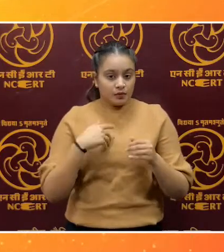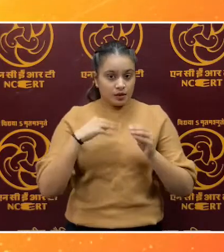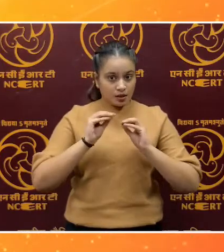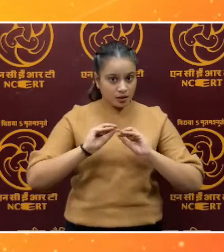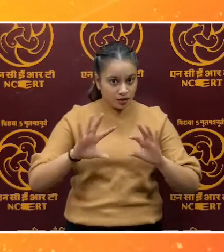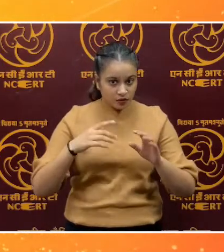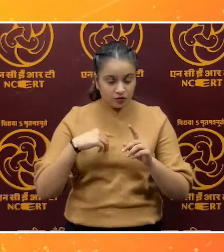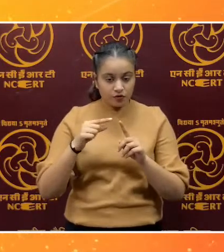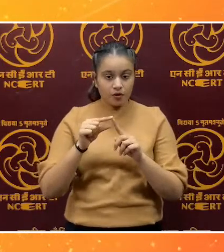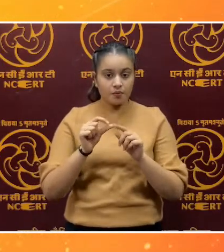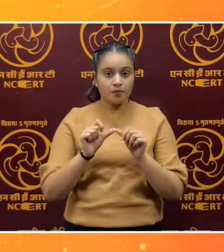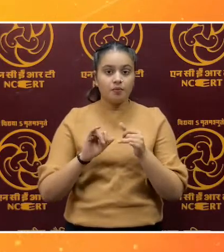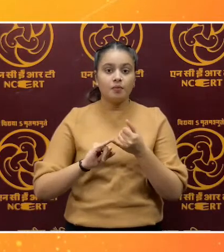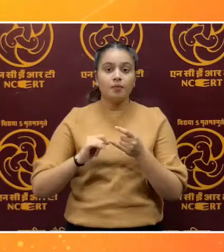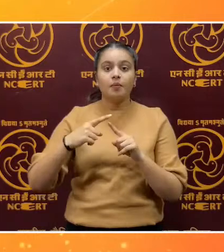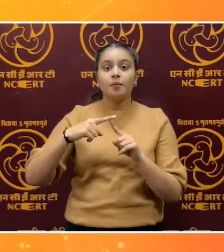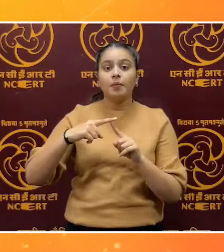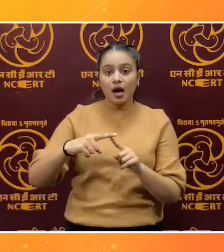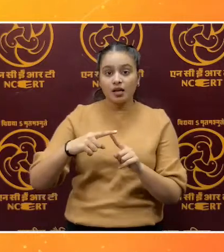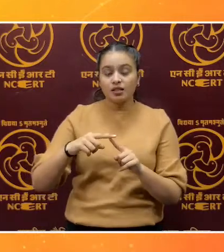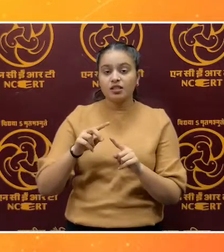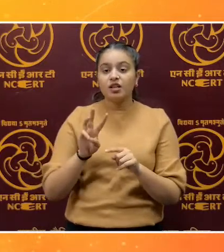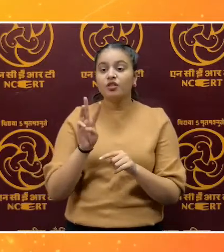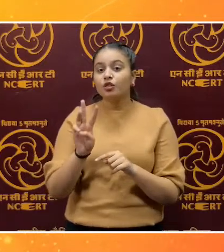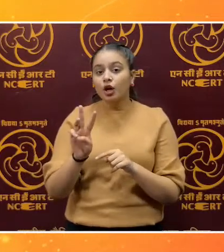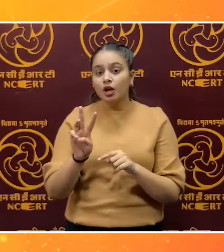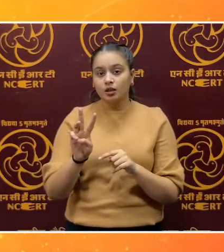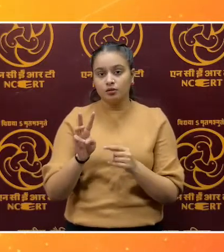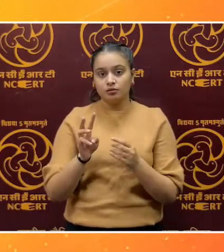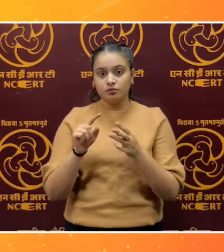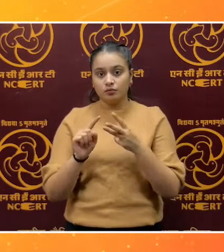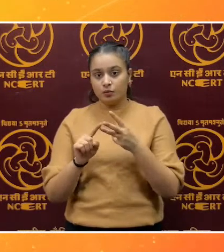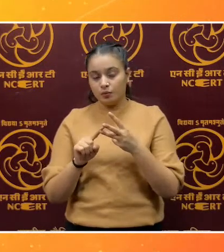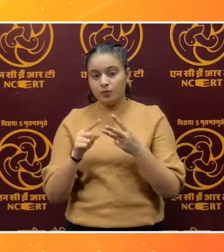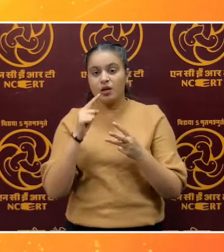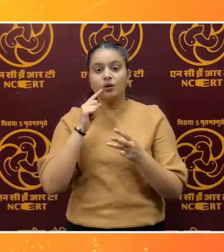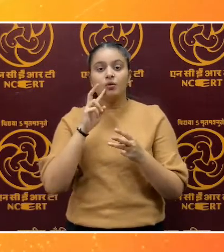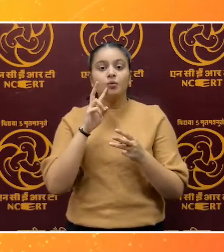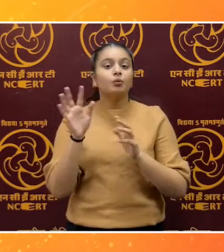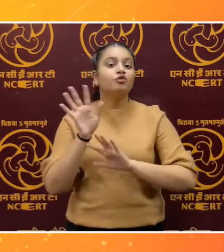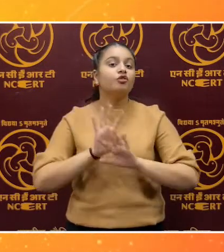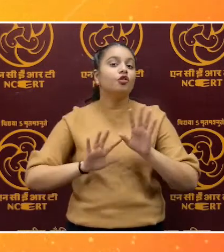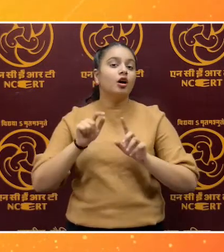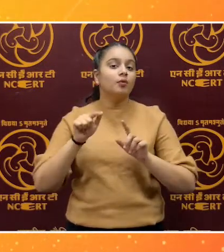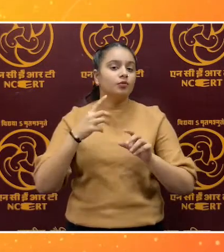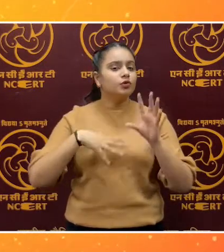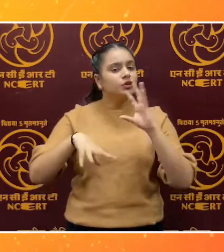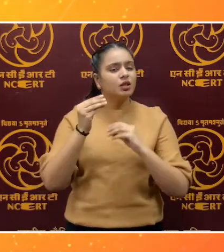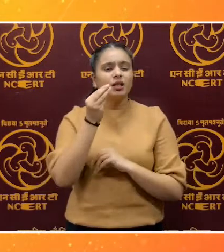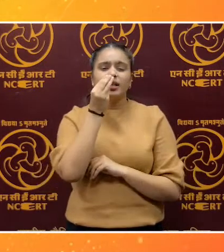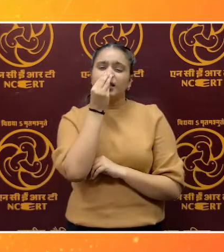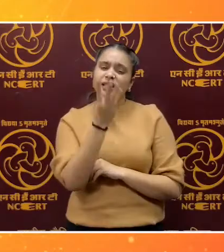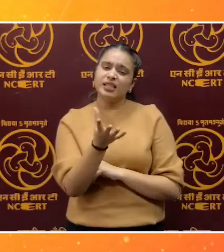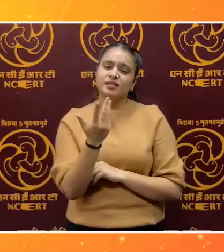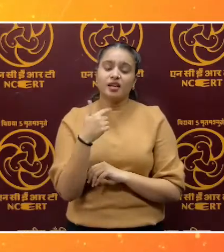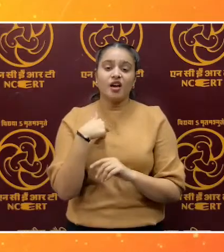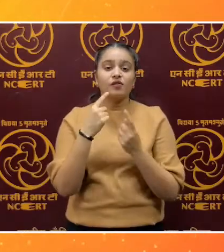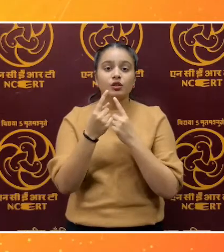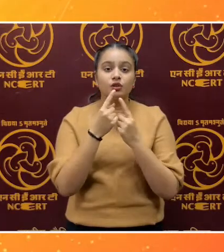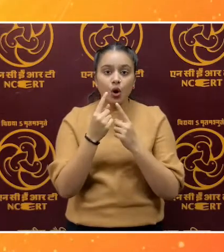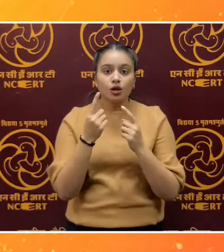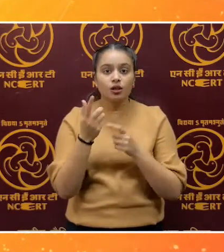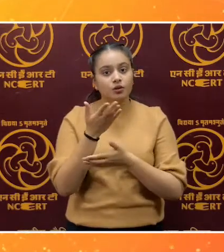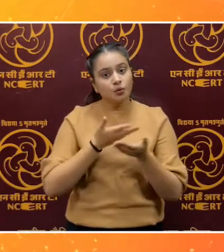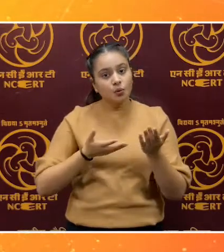the past participle, that is the third form of the verbs the children have to learn, and they will learn very easily. Just by talking you will come to